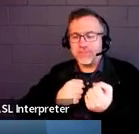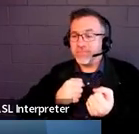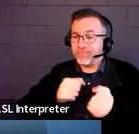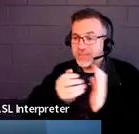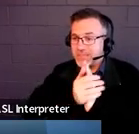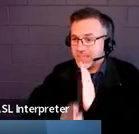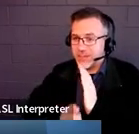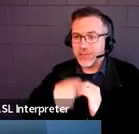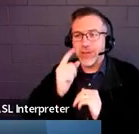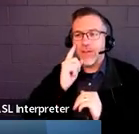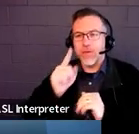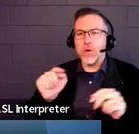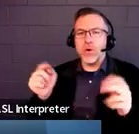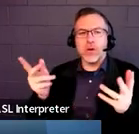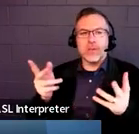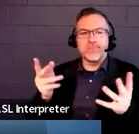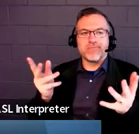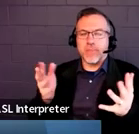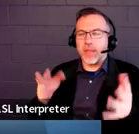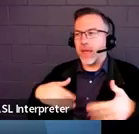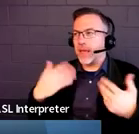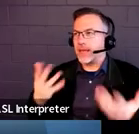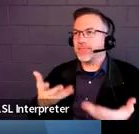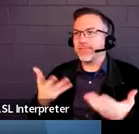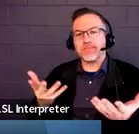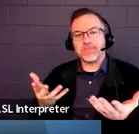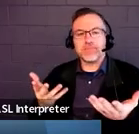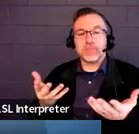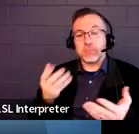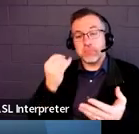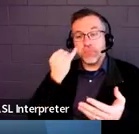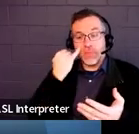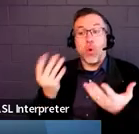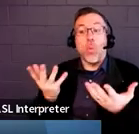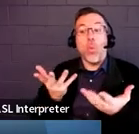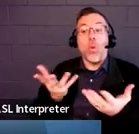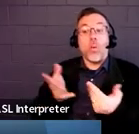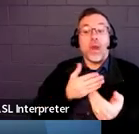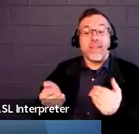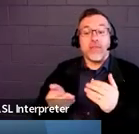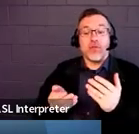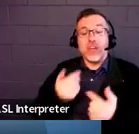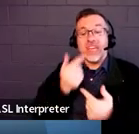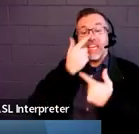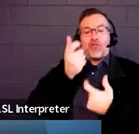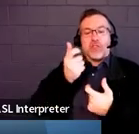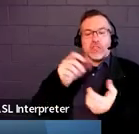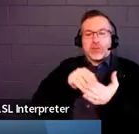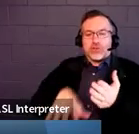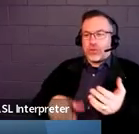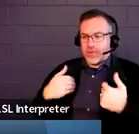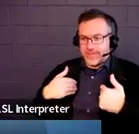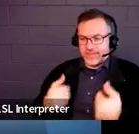assessment tools, have shown interest in. So that